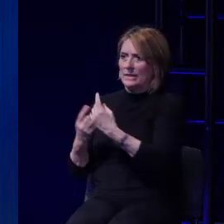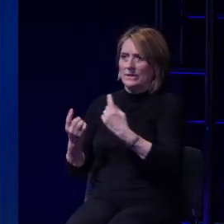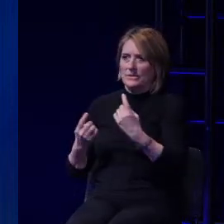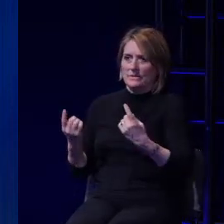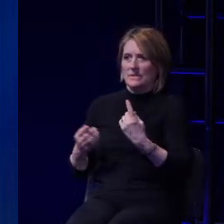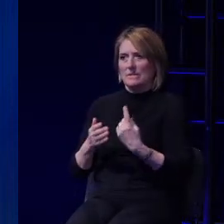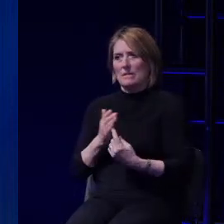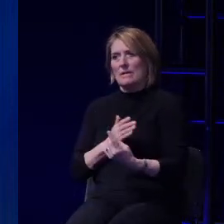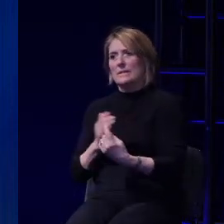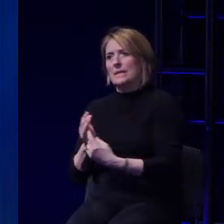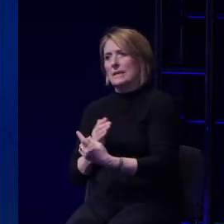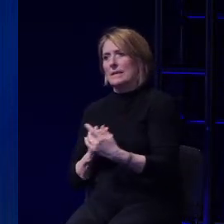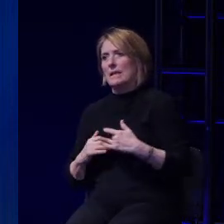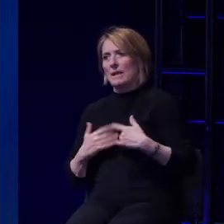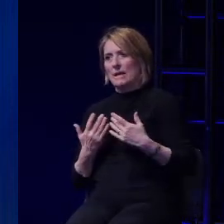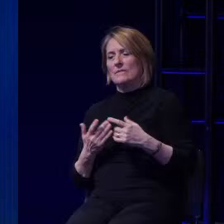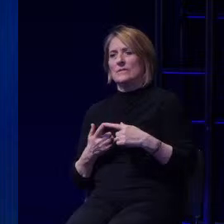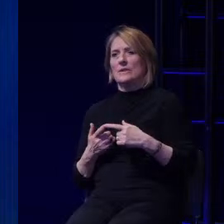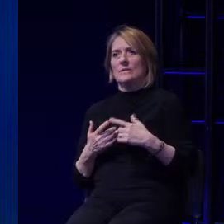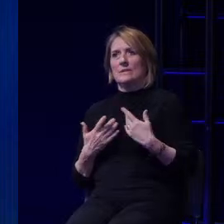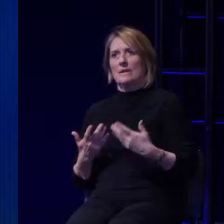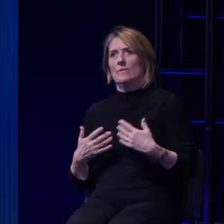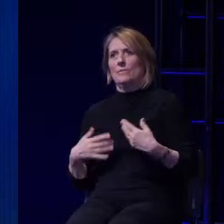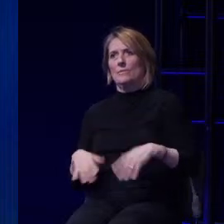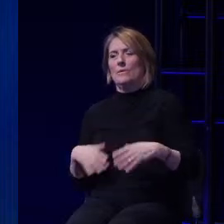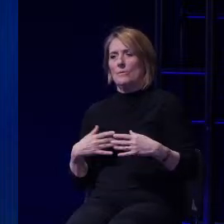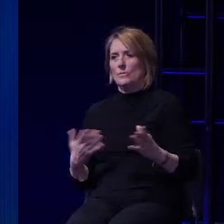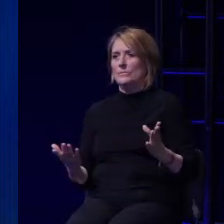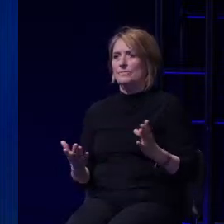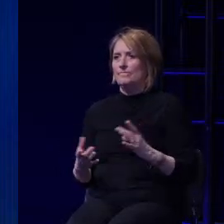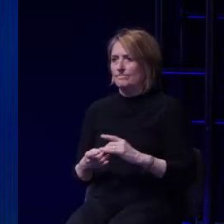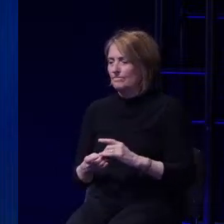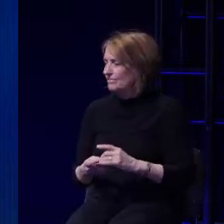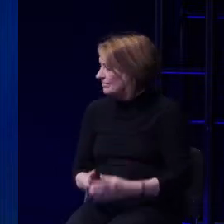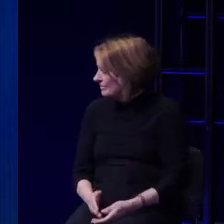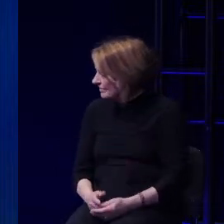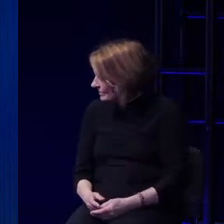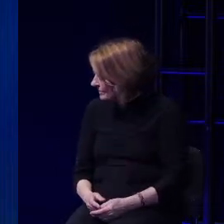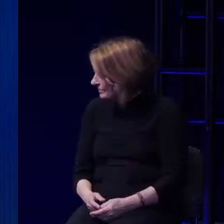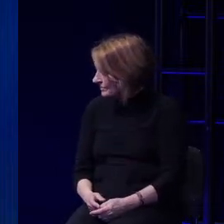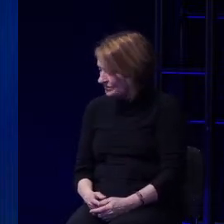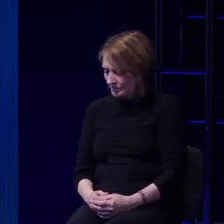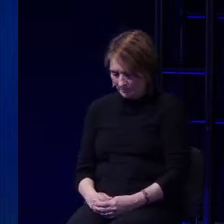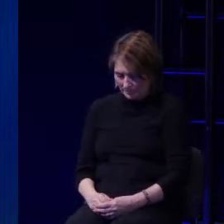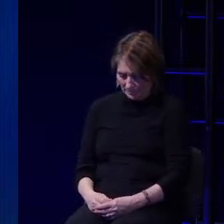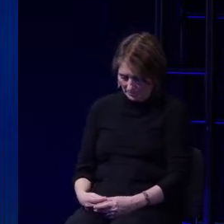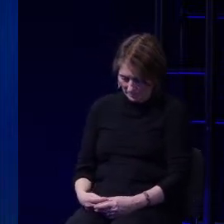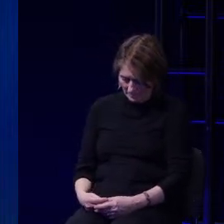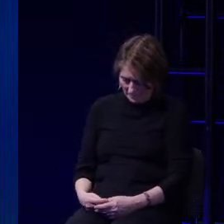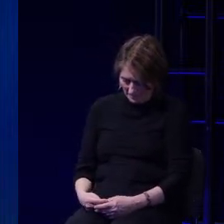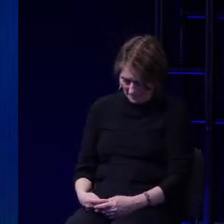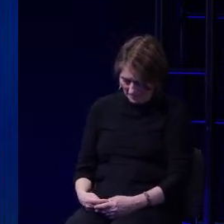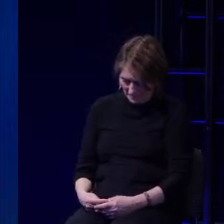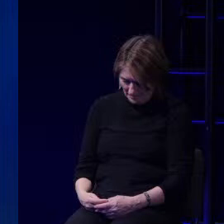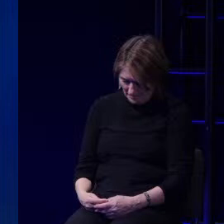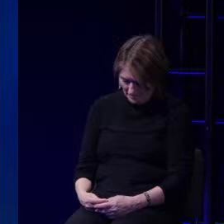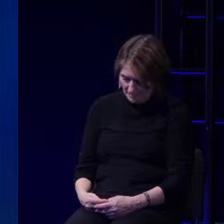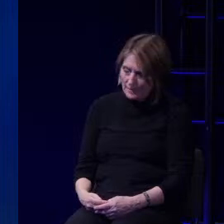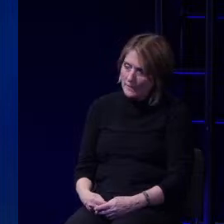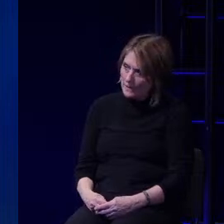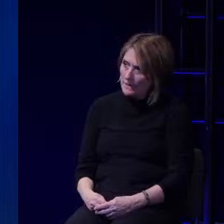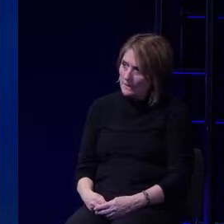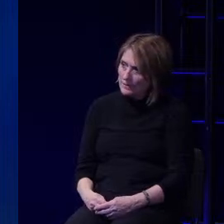together is, it's just an incredibly human and you know, rewarding thing to be doing. But so was